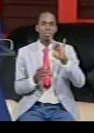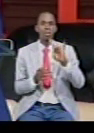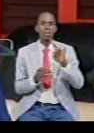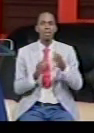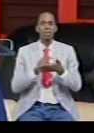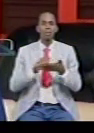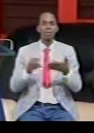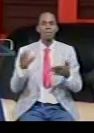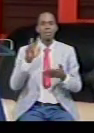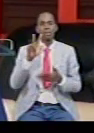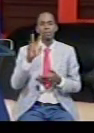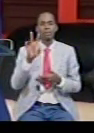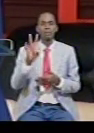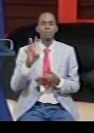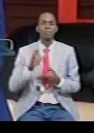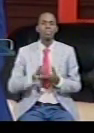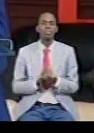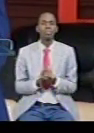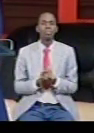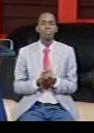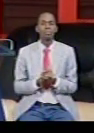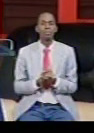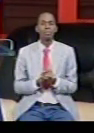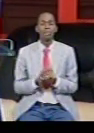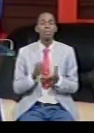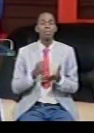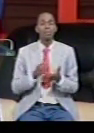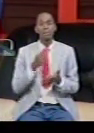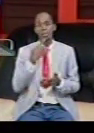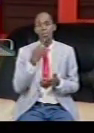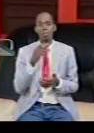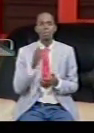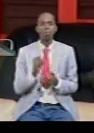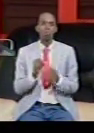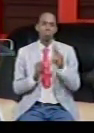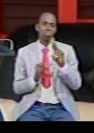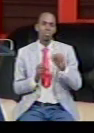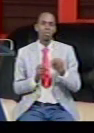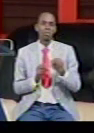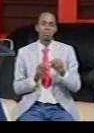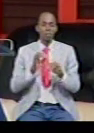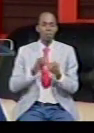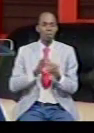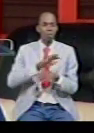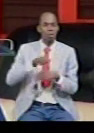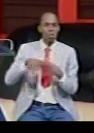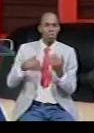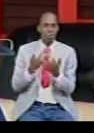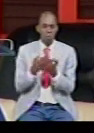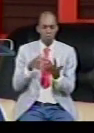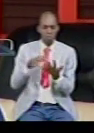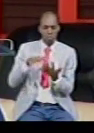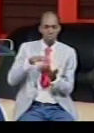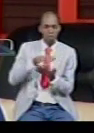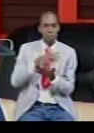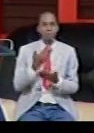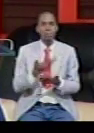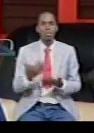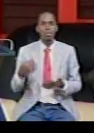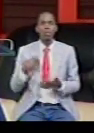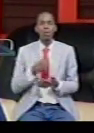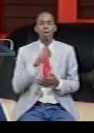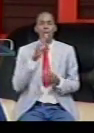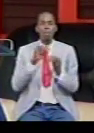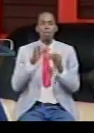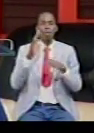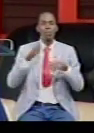verse 37. It says, nay, in all these things we are more